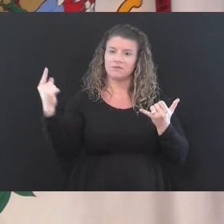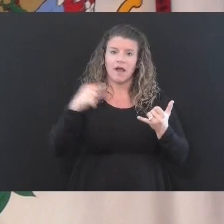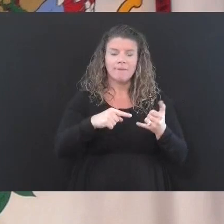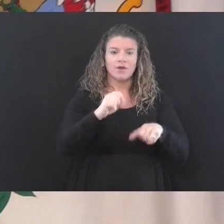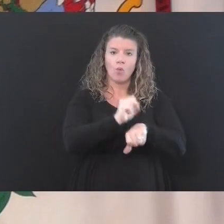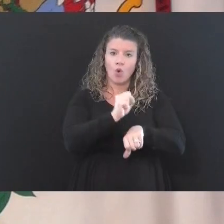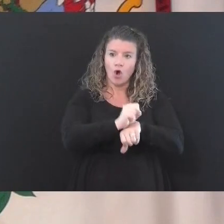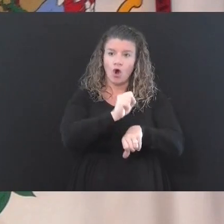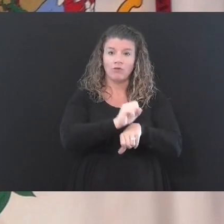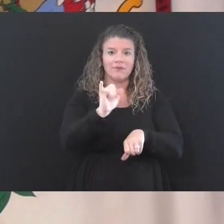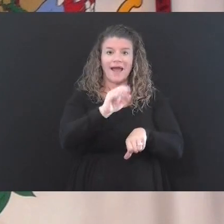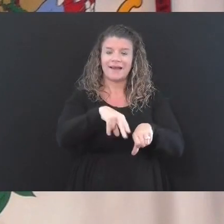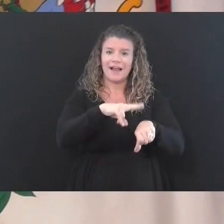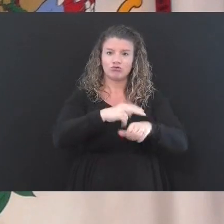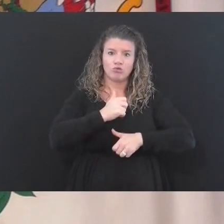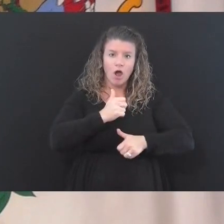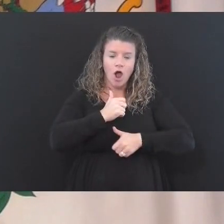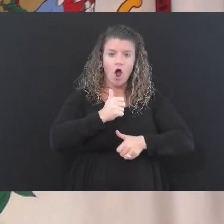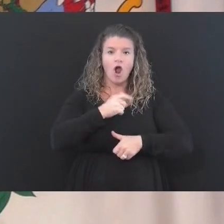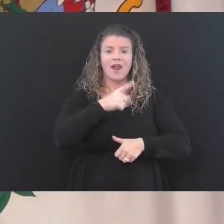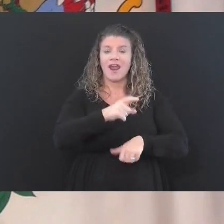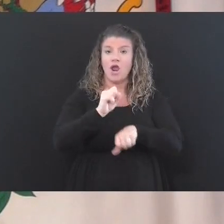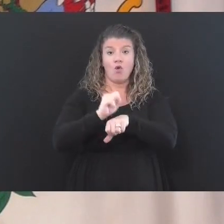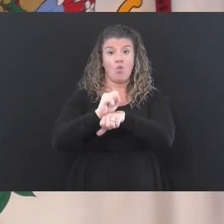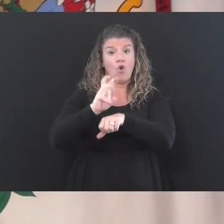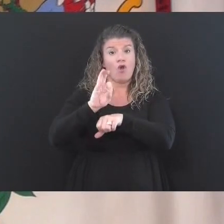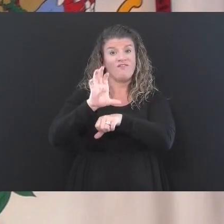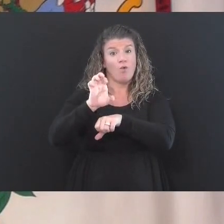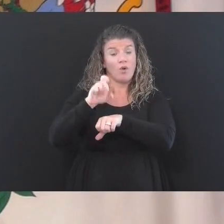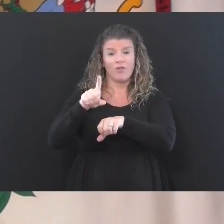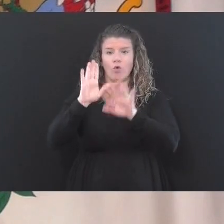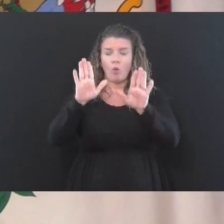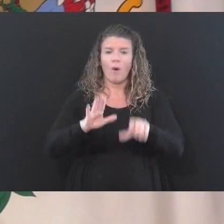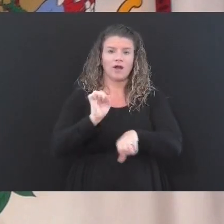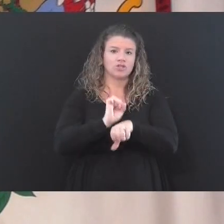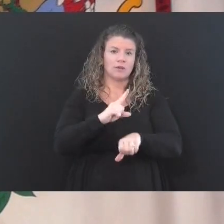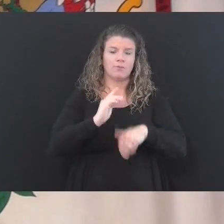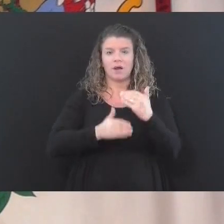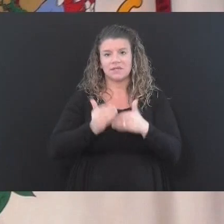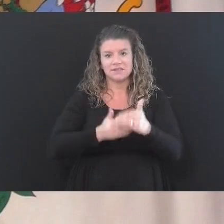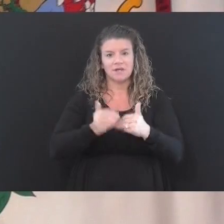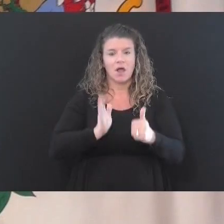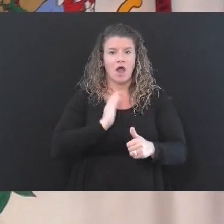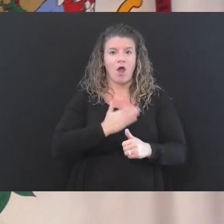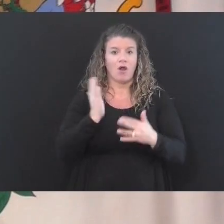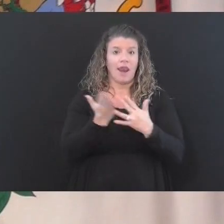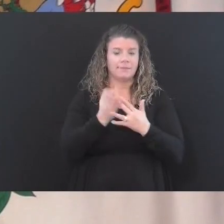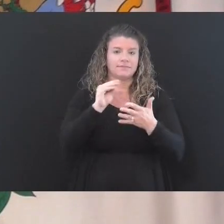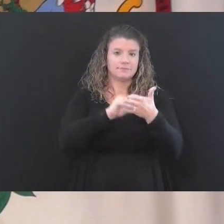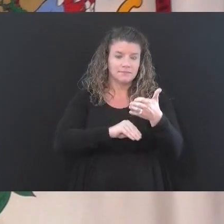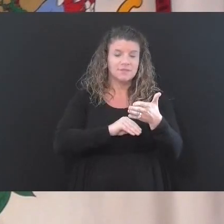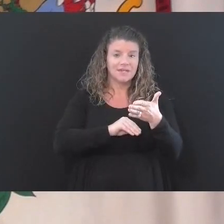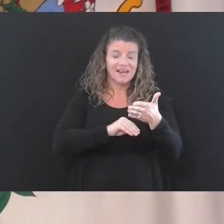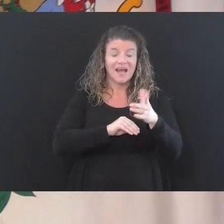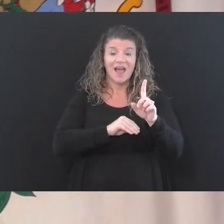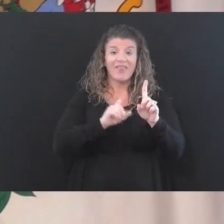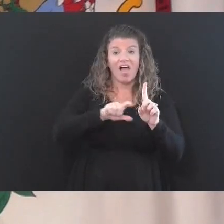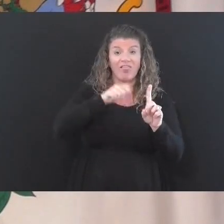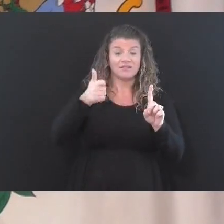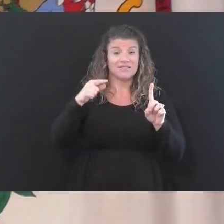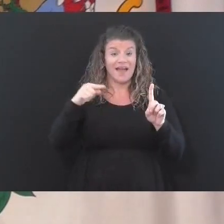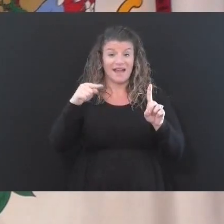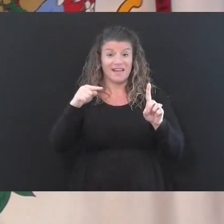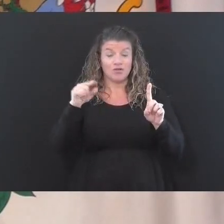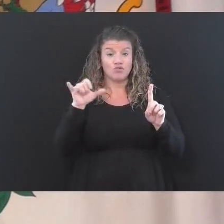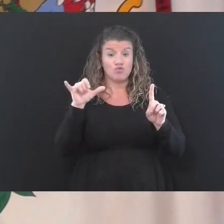and workforce. You know, West Virginia is doing a great job as far as processing claims. And the other flip side of it is just